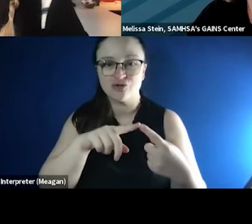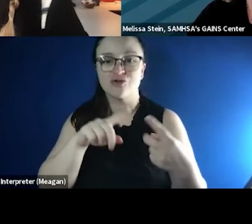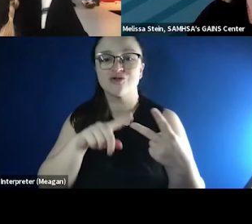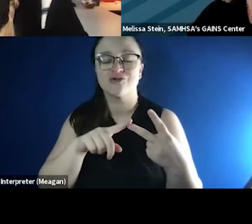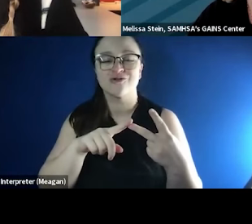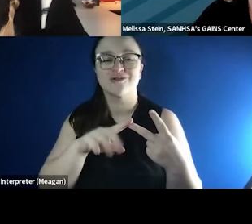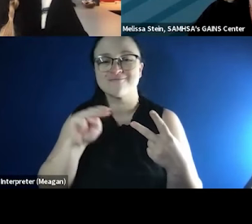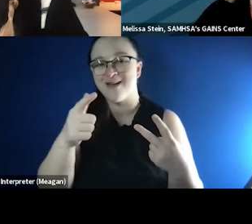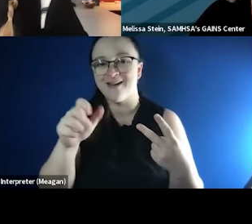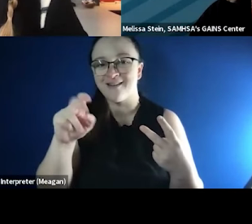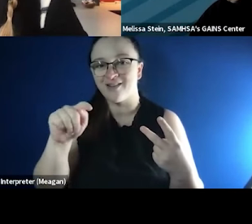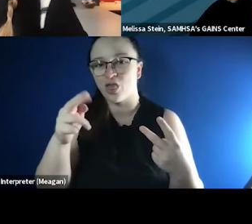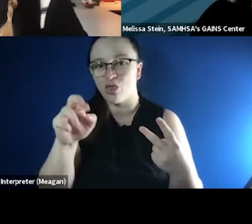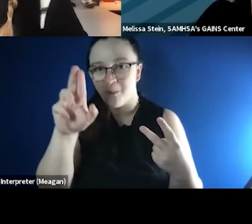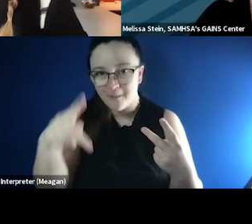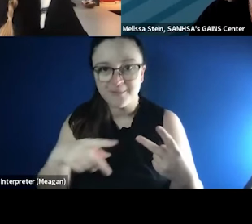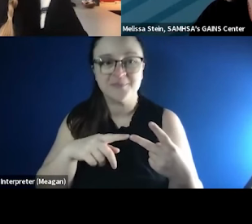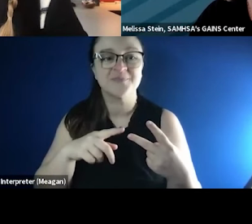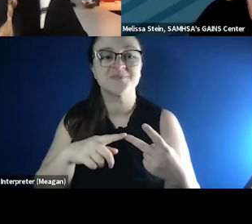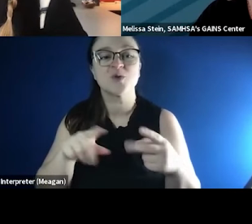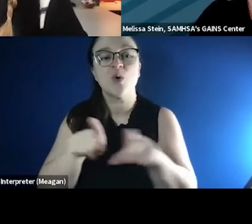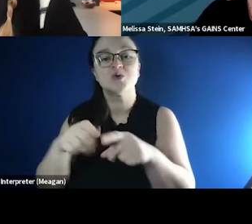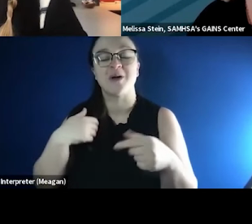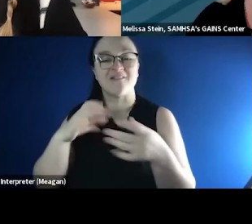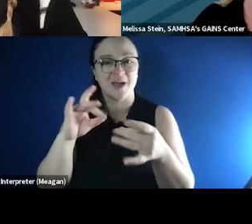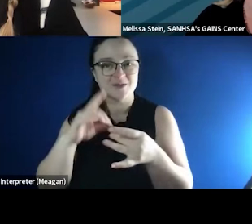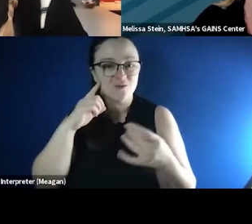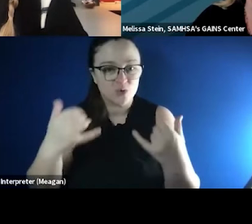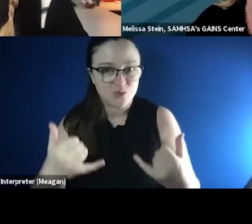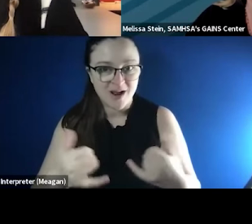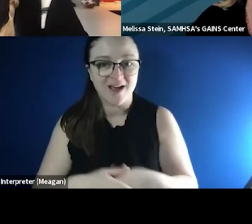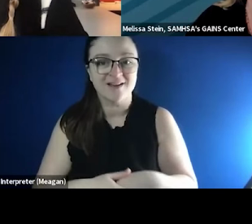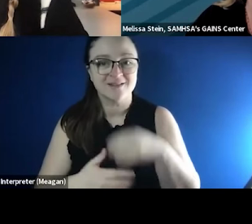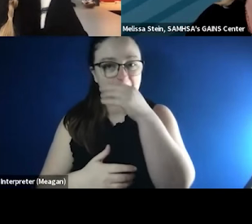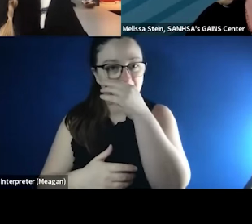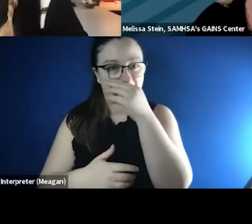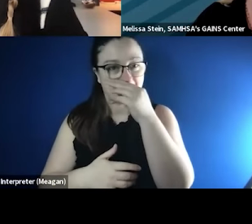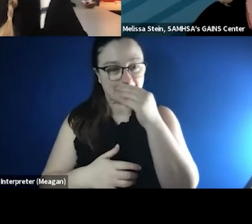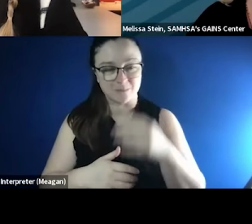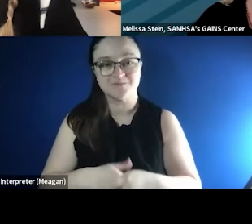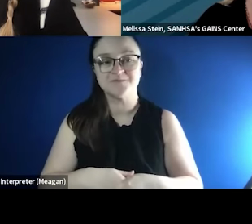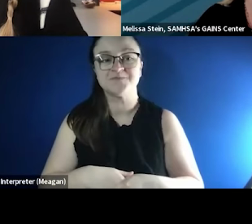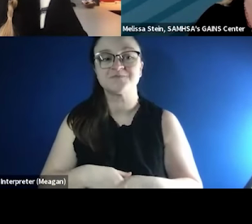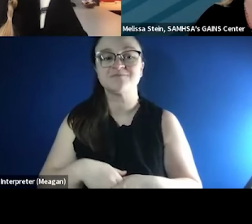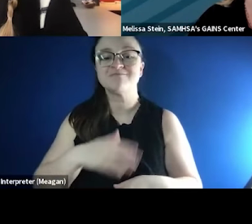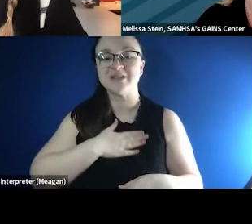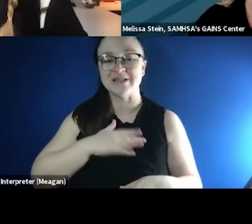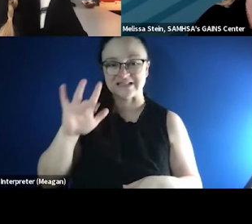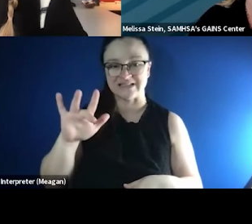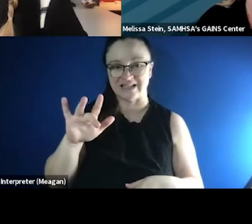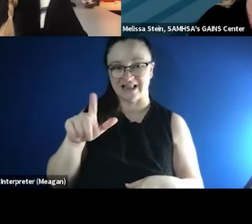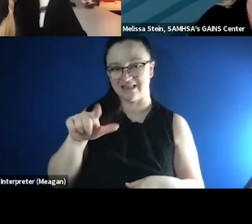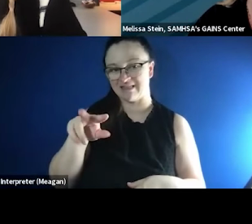We also have live captioning for today's event. To view live captioning, click Live Transcript CC, then select